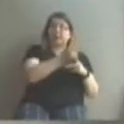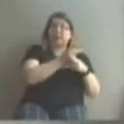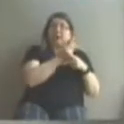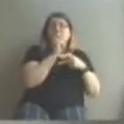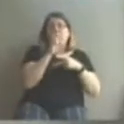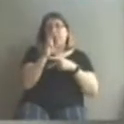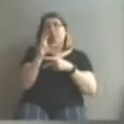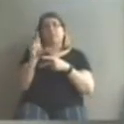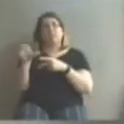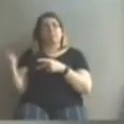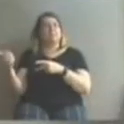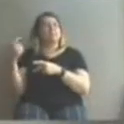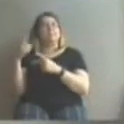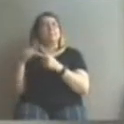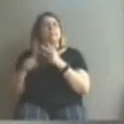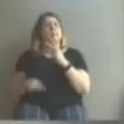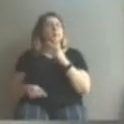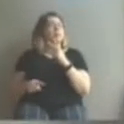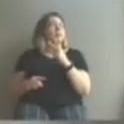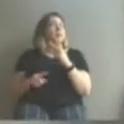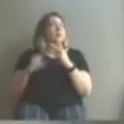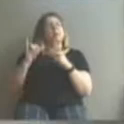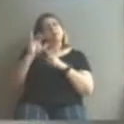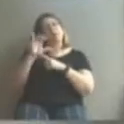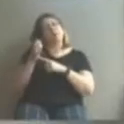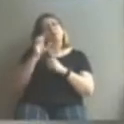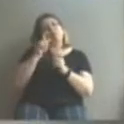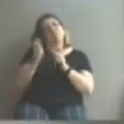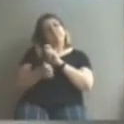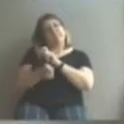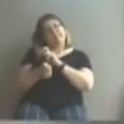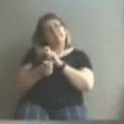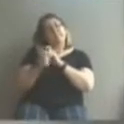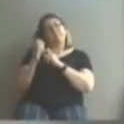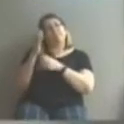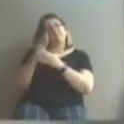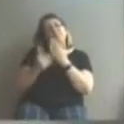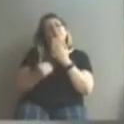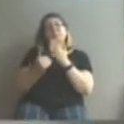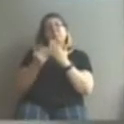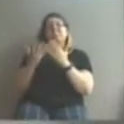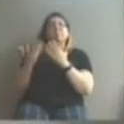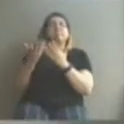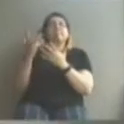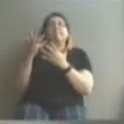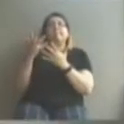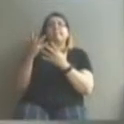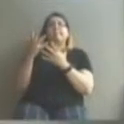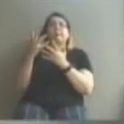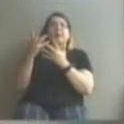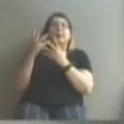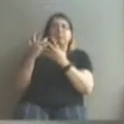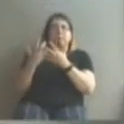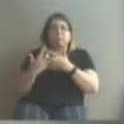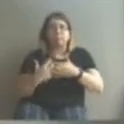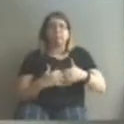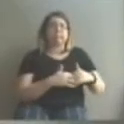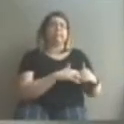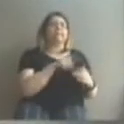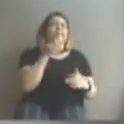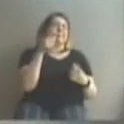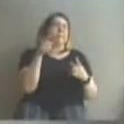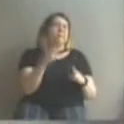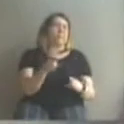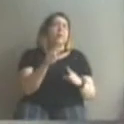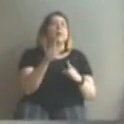is that, and I know, I mean, this is kind of a cultural shift for us, so there's always gonna be some smoothing out, you know, to do and creating